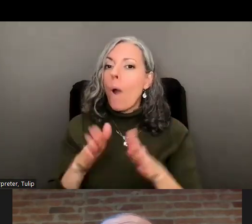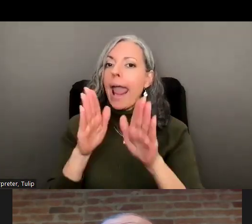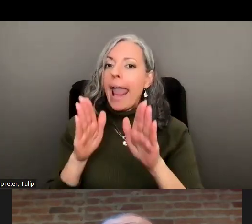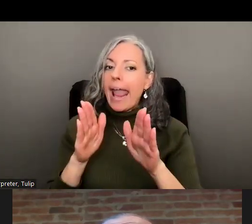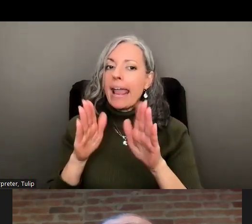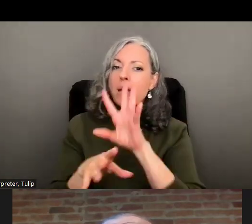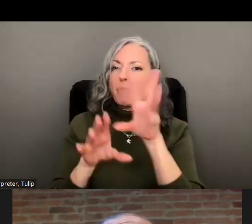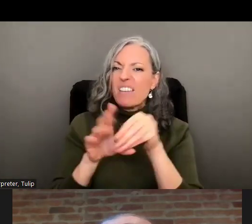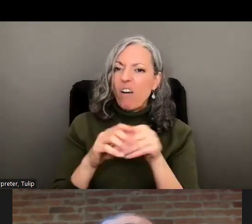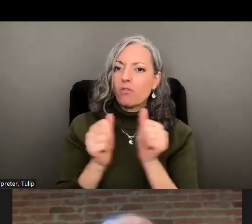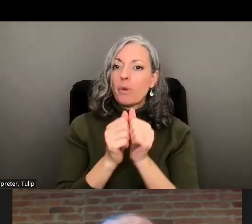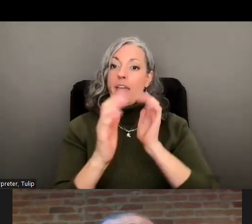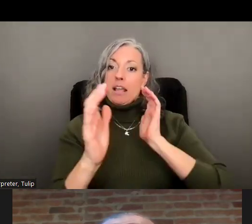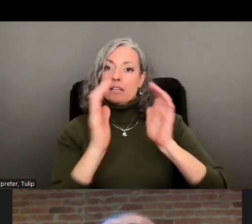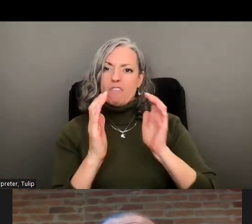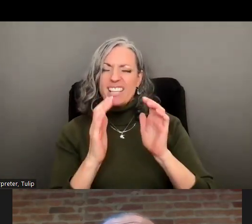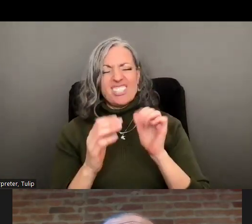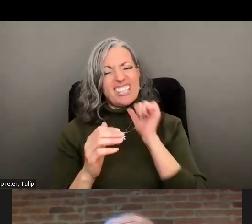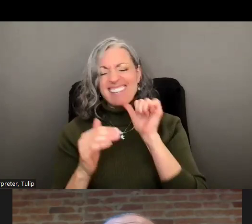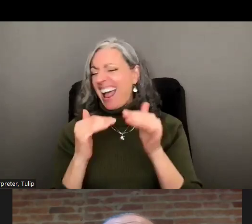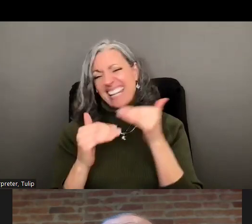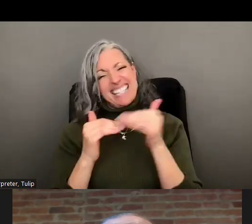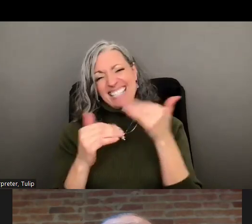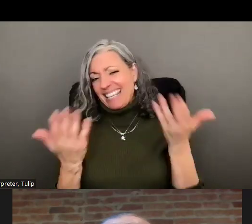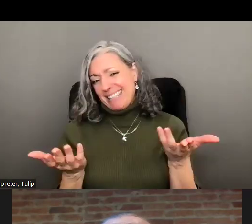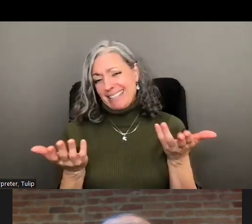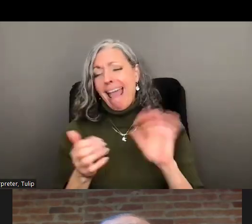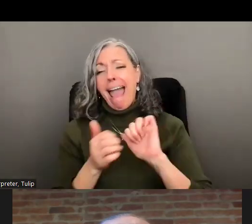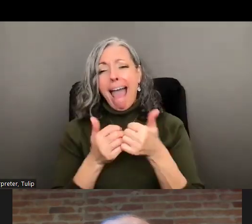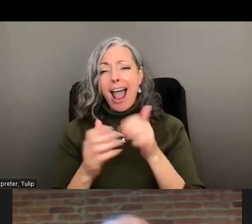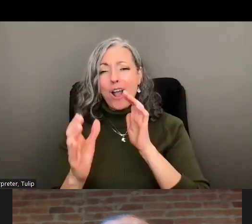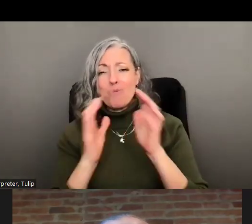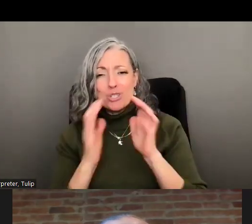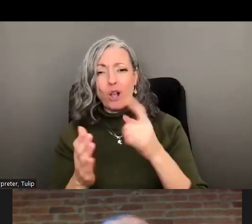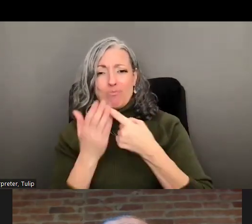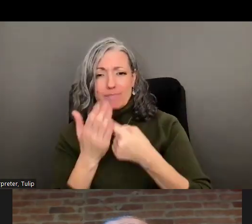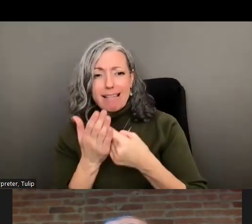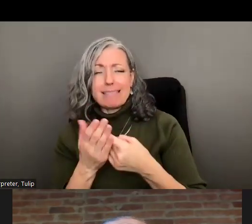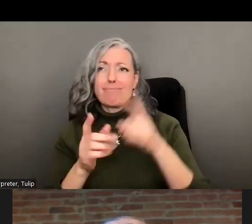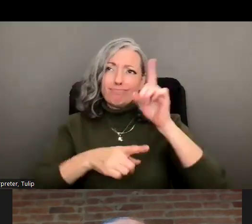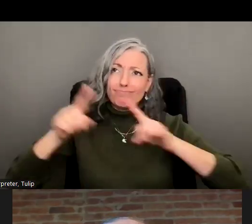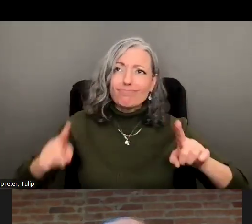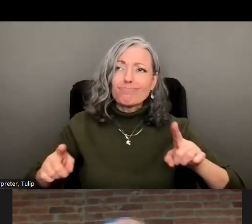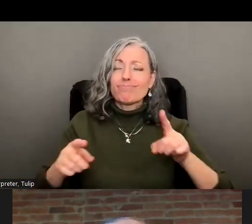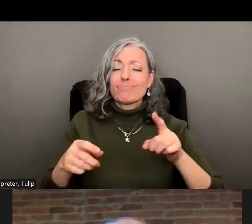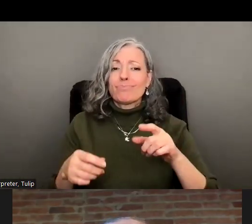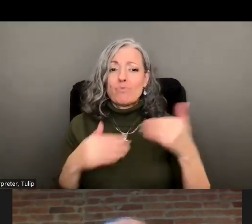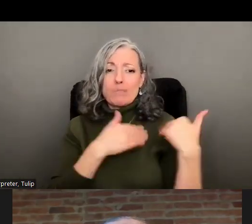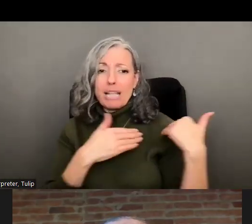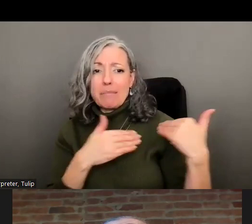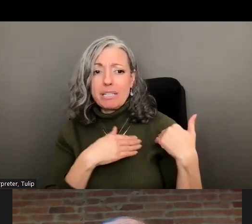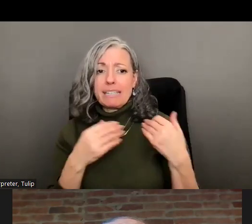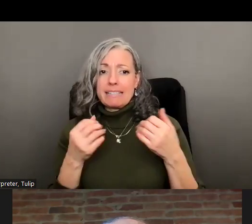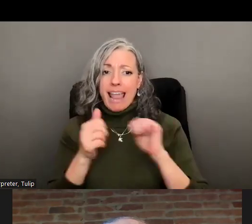into conversations that are difficult sometimes. How do we talk about our multiple identities? How do we provide